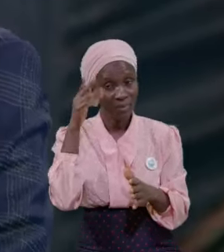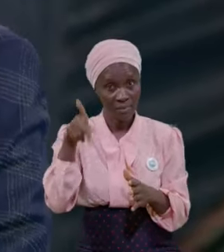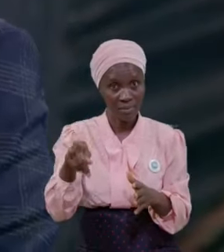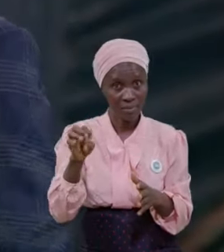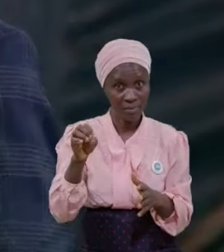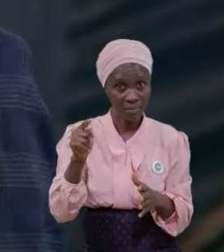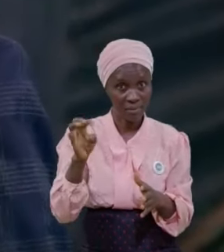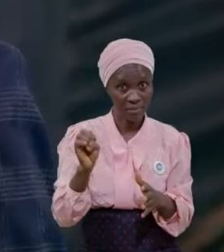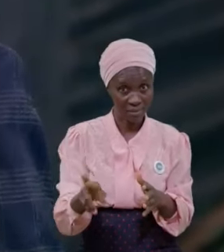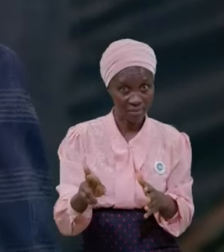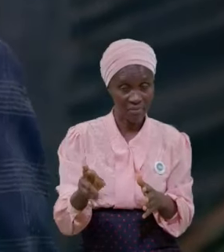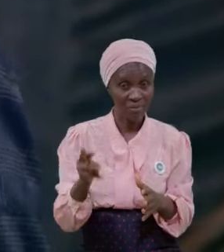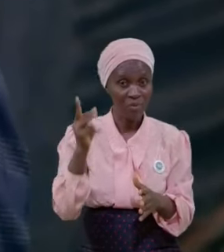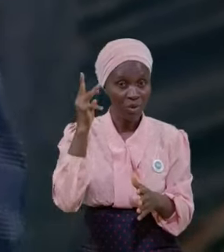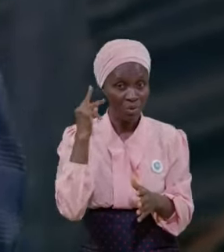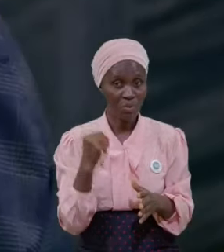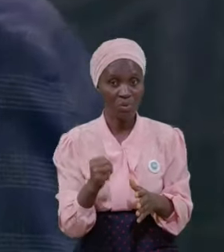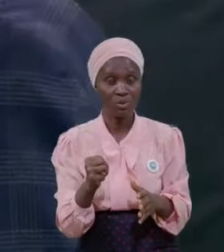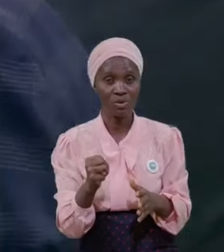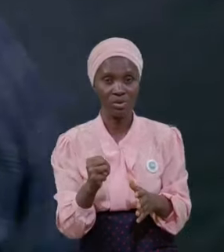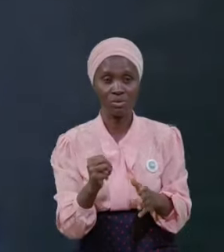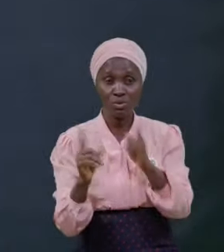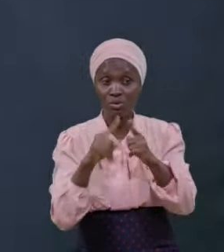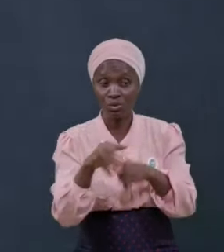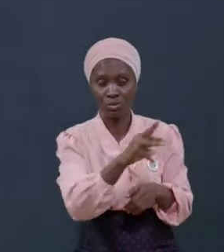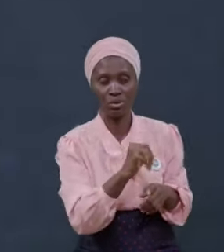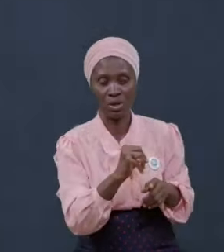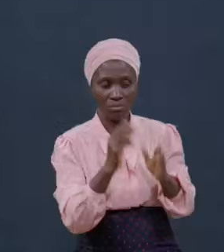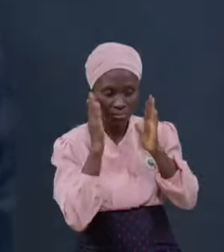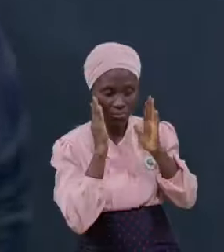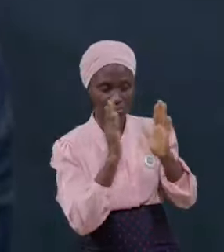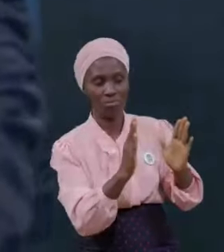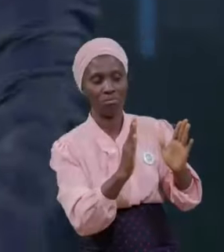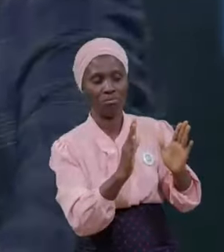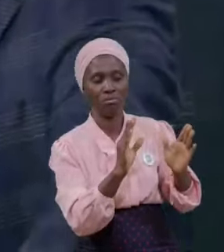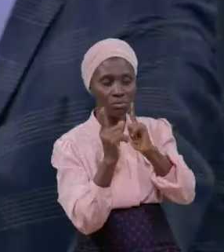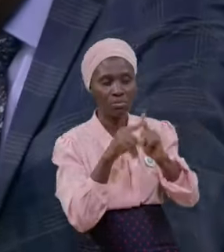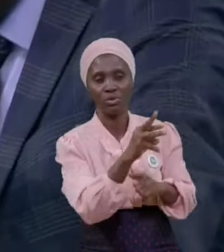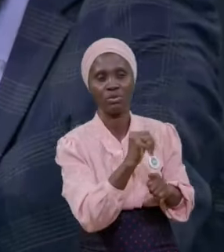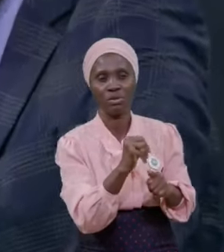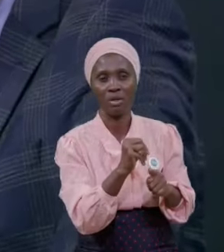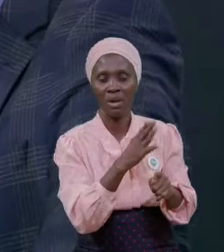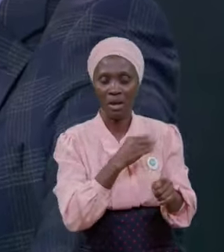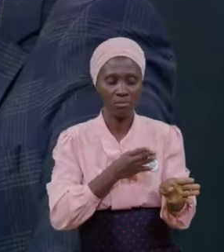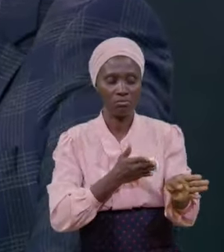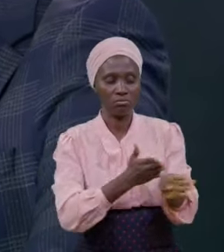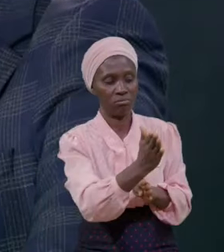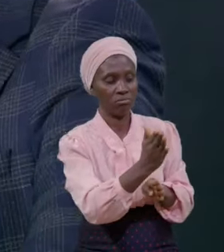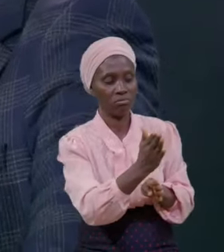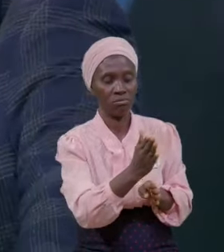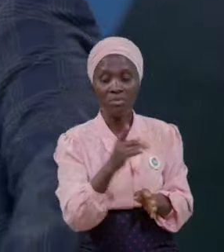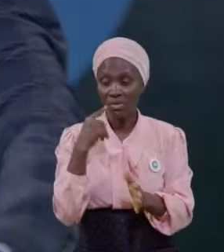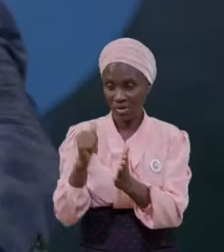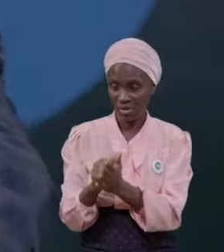direct, confrontational. And he said, you killed the Prince of Life.